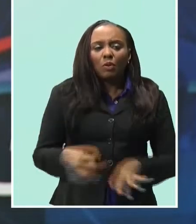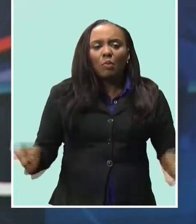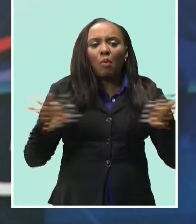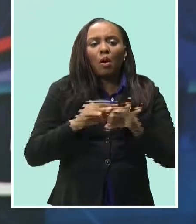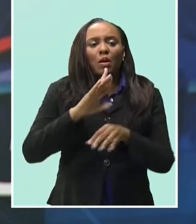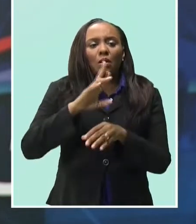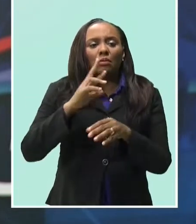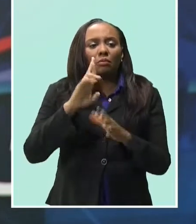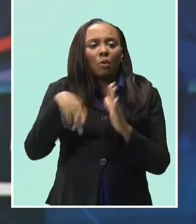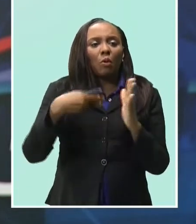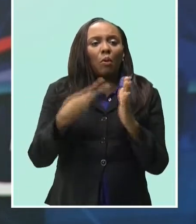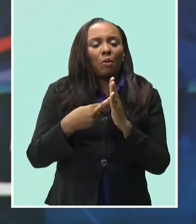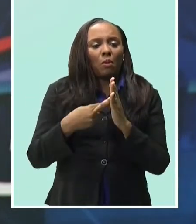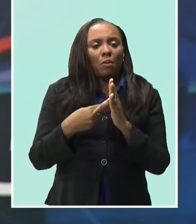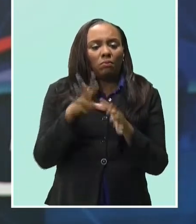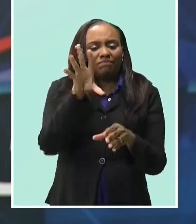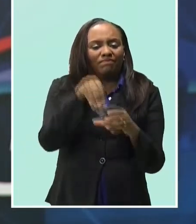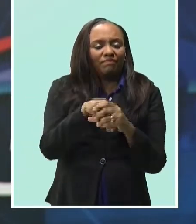system.